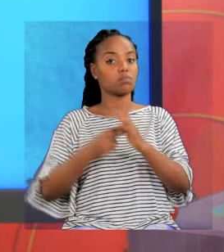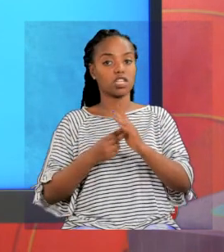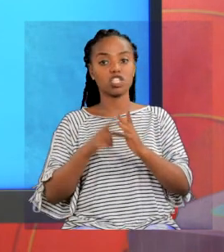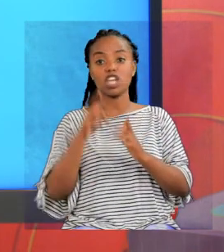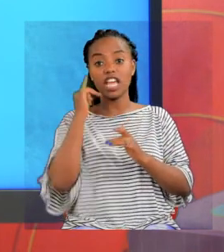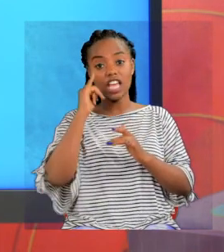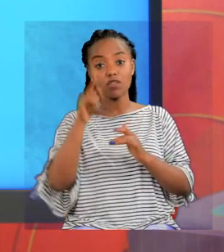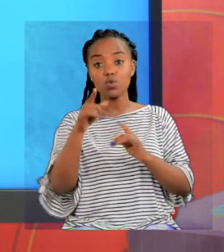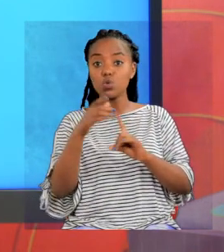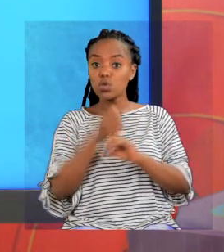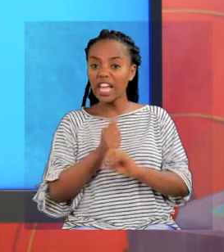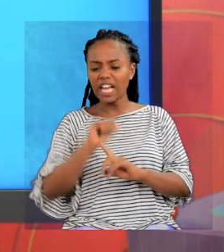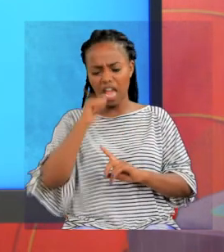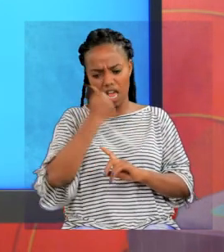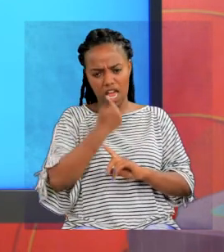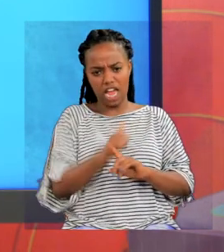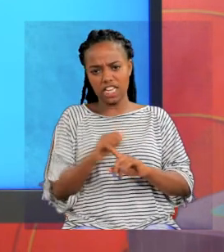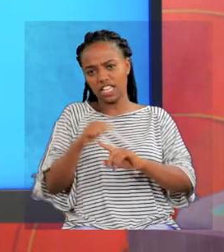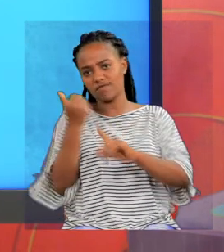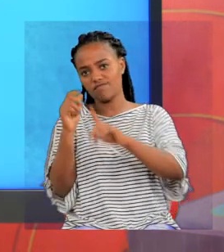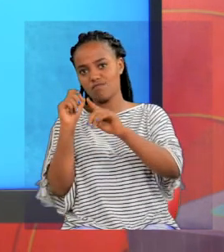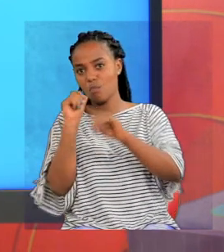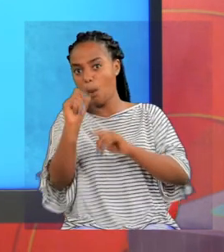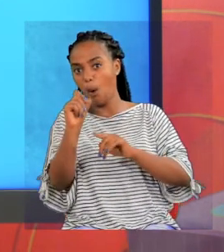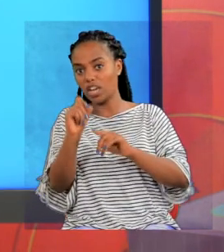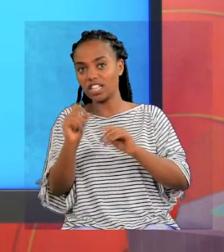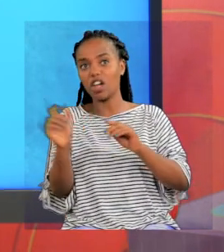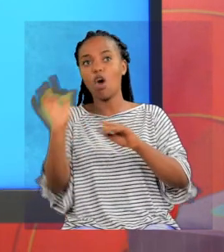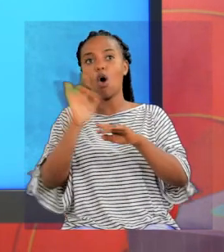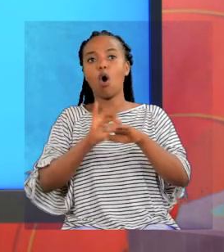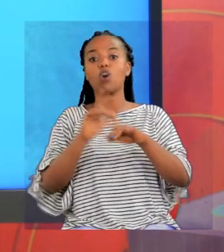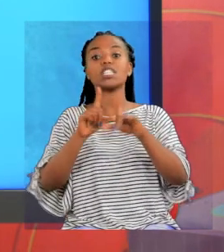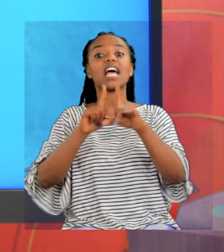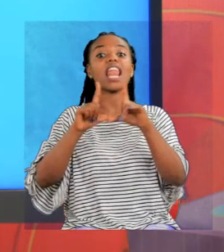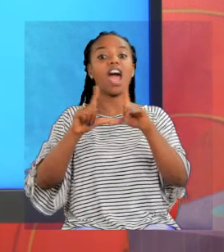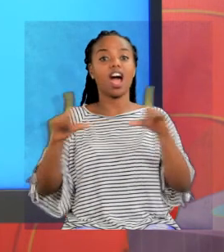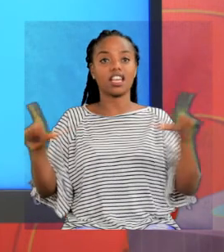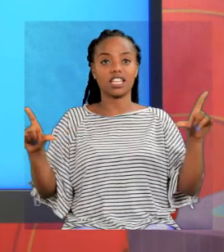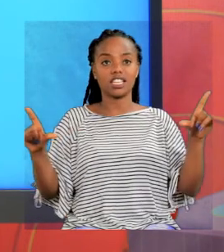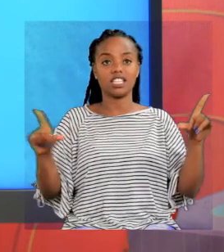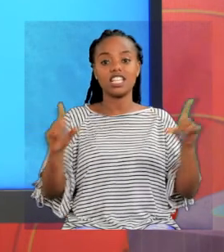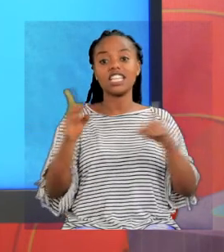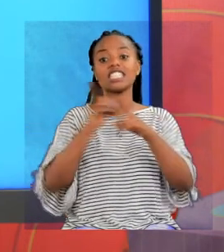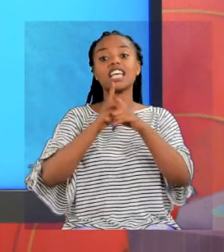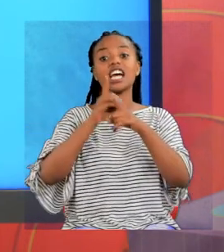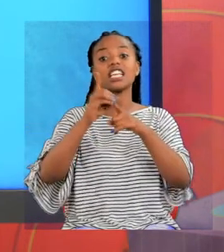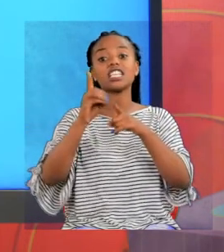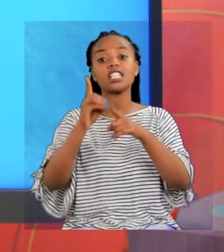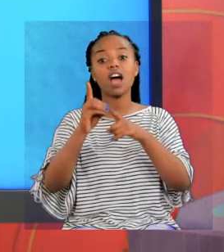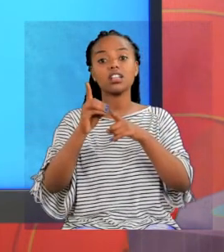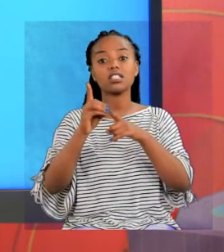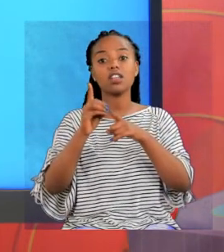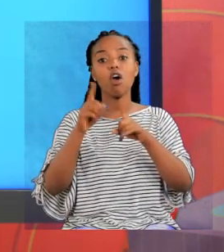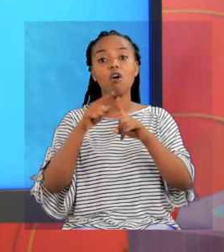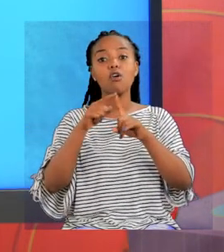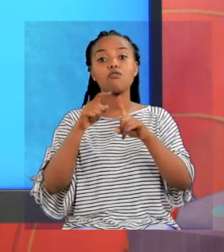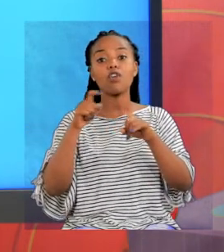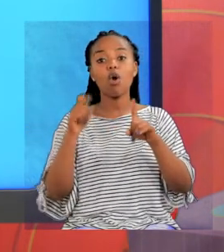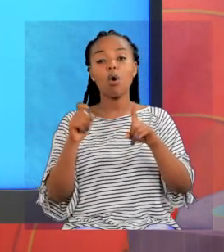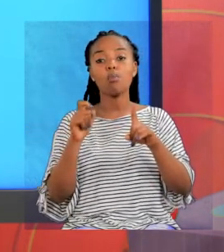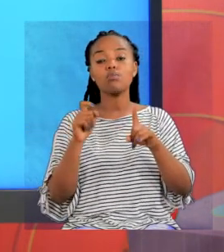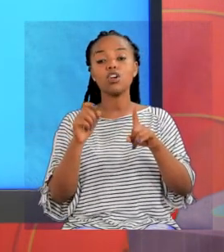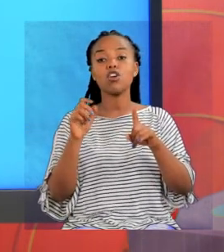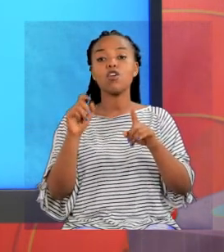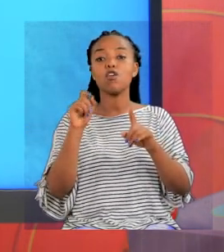you take any arbitrary point on the line, the distance from